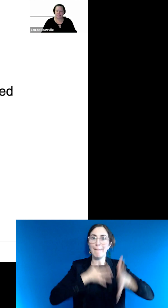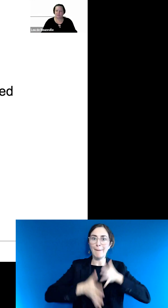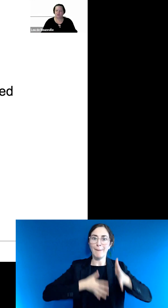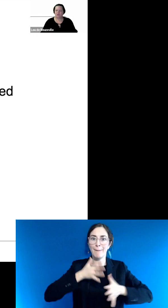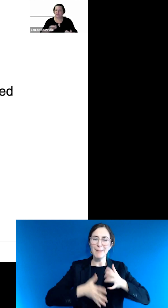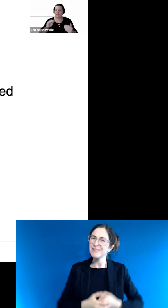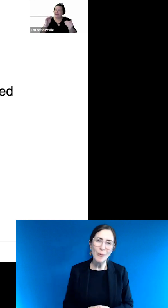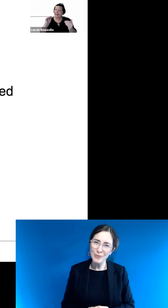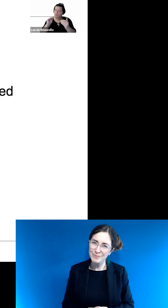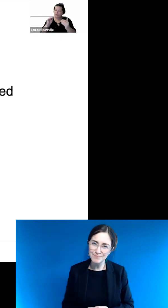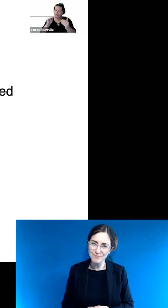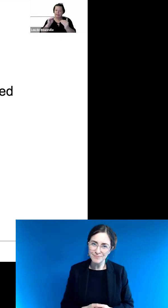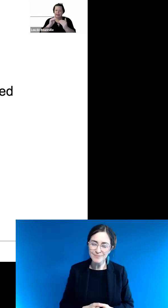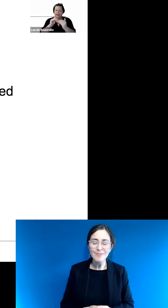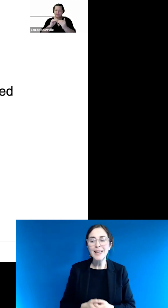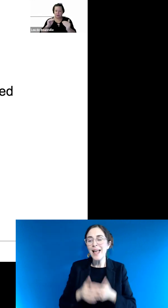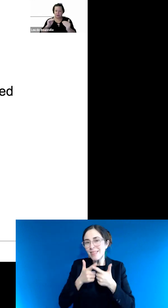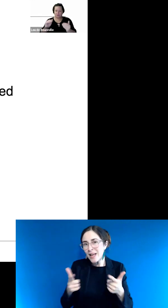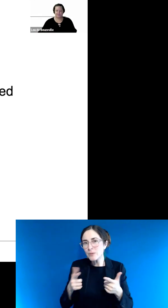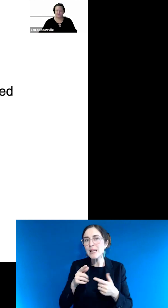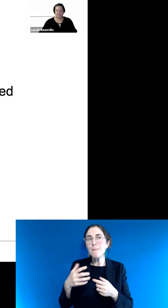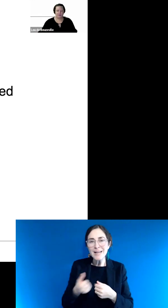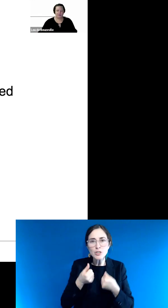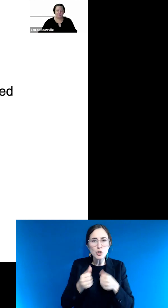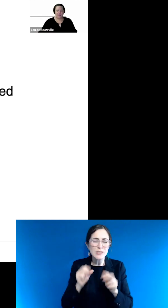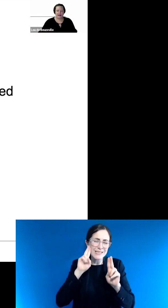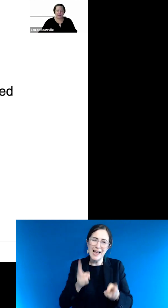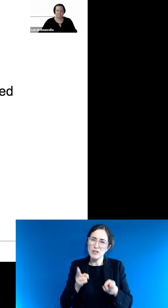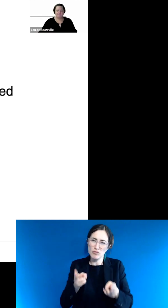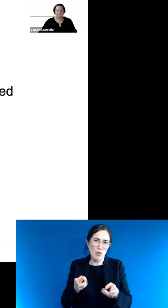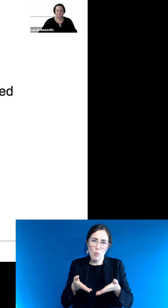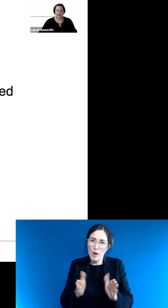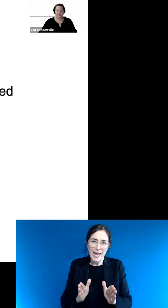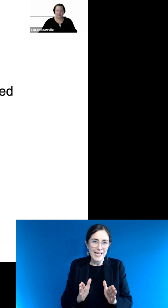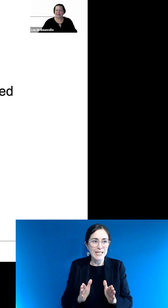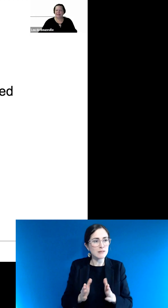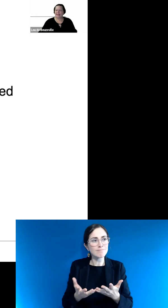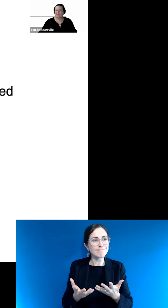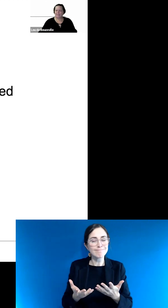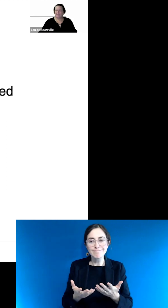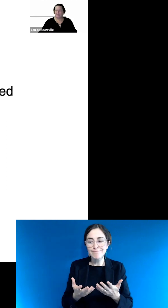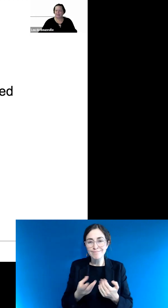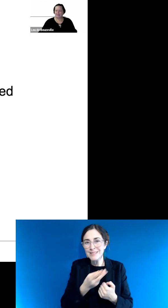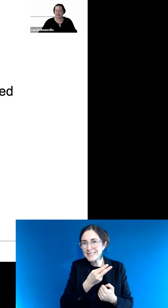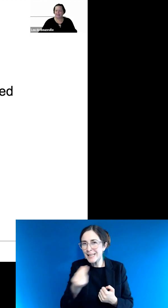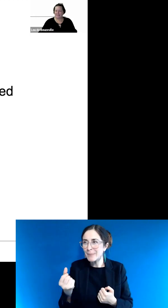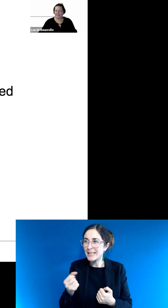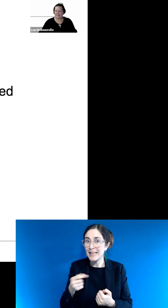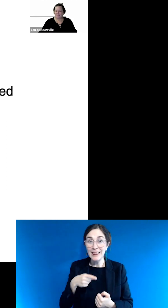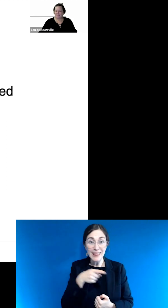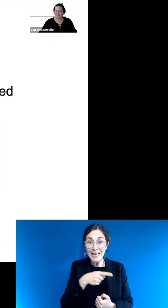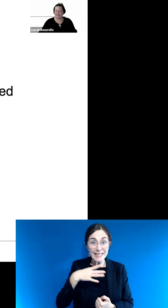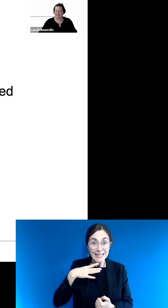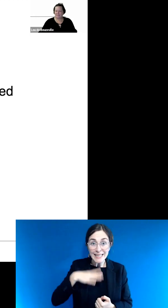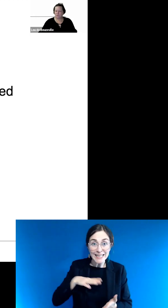Language has to be used in a natural way at the child's level. And it has to be something that they